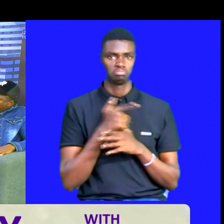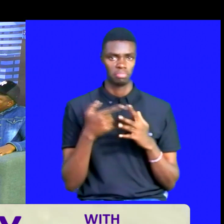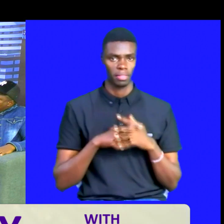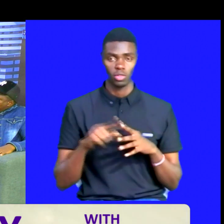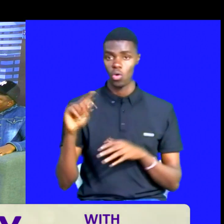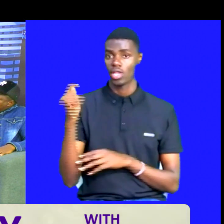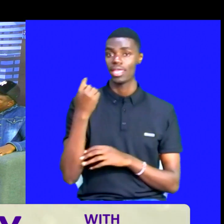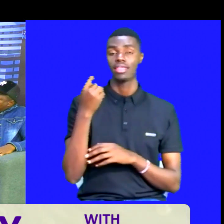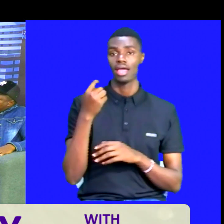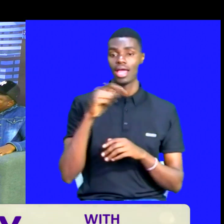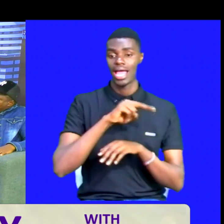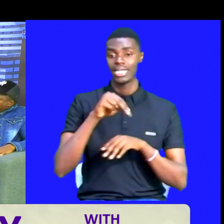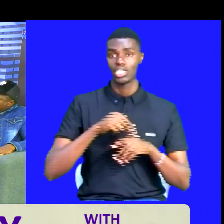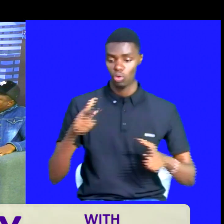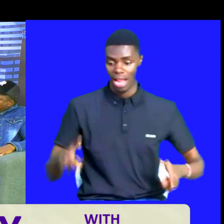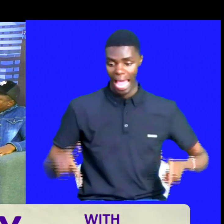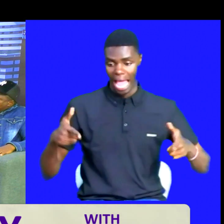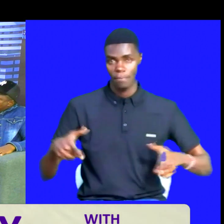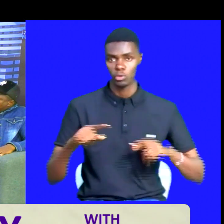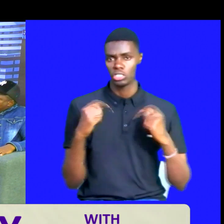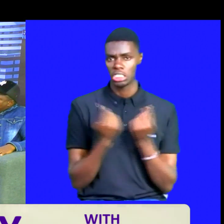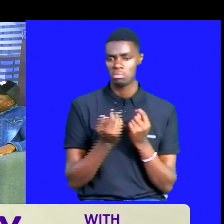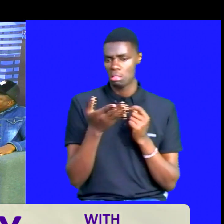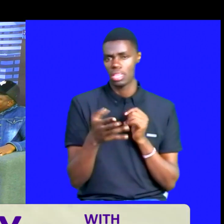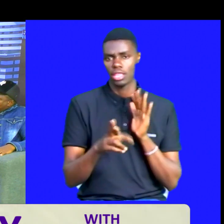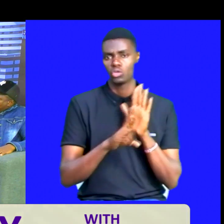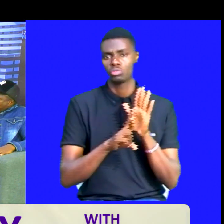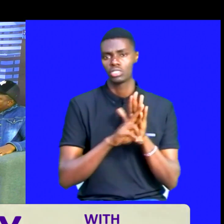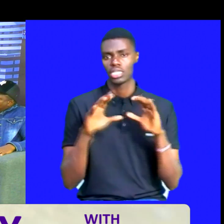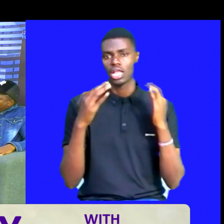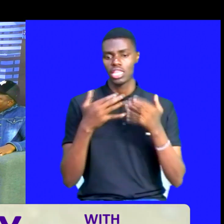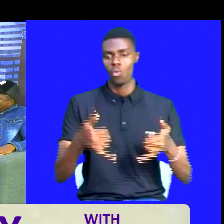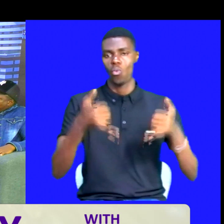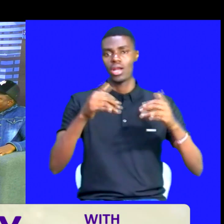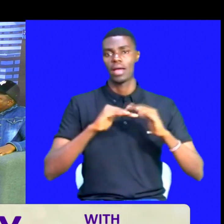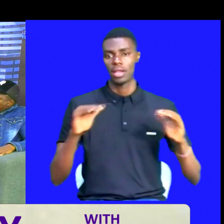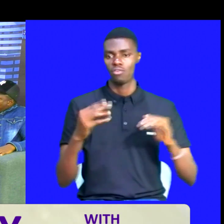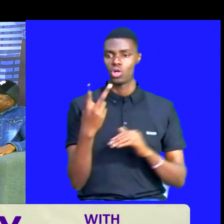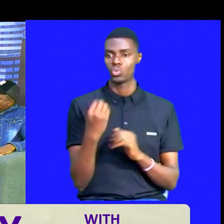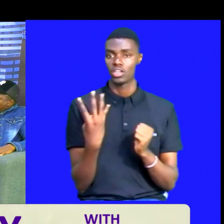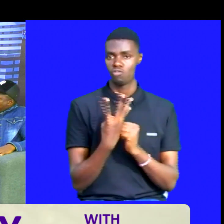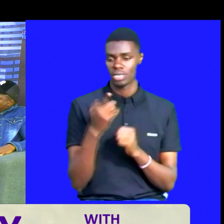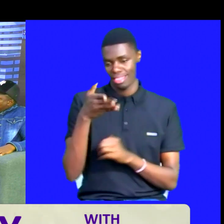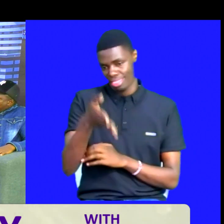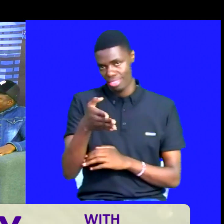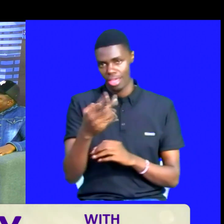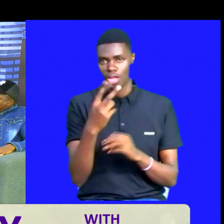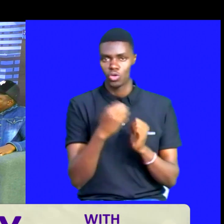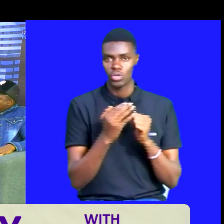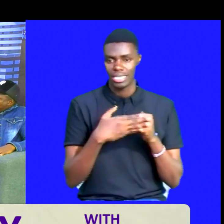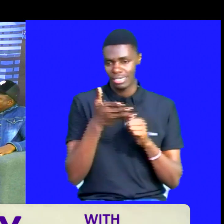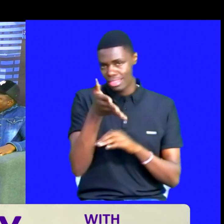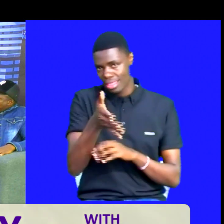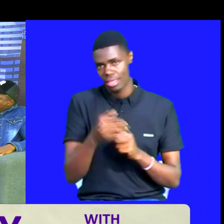national amputee team has been there to represent you know, the World Cup level. In 2014 we were very much present, 2019 very much